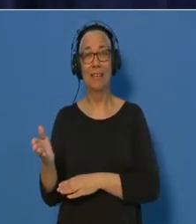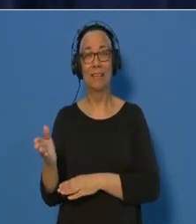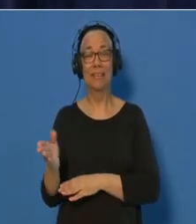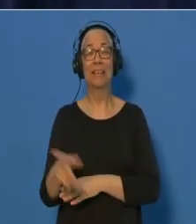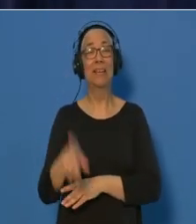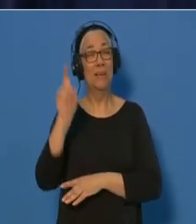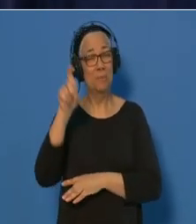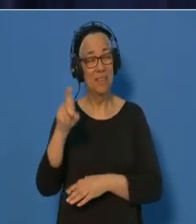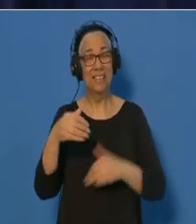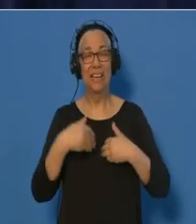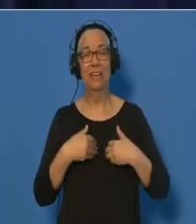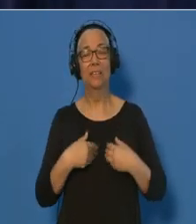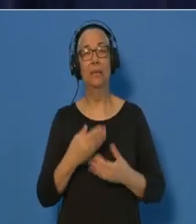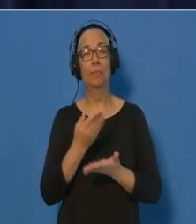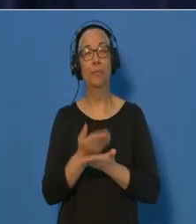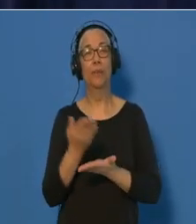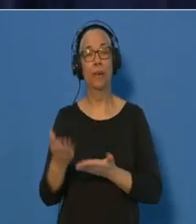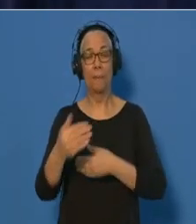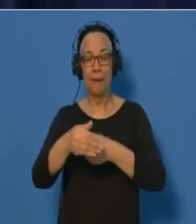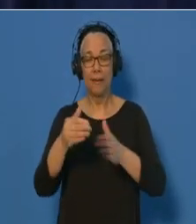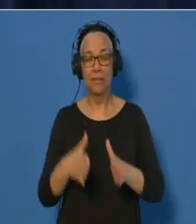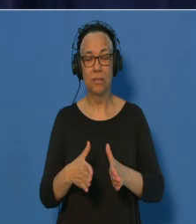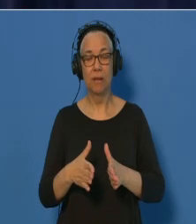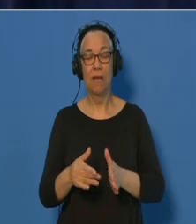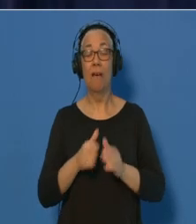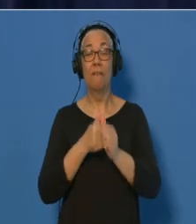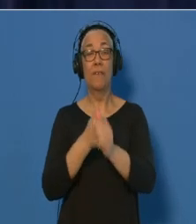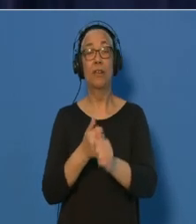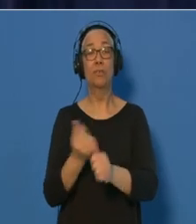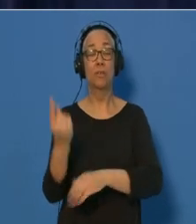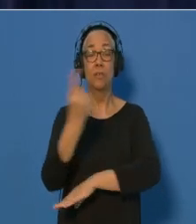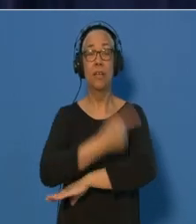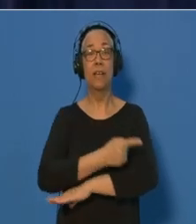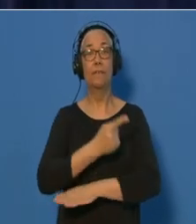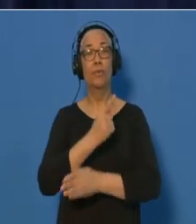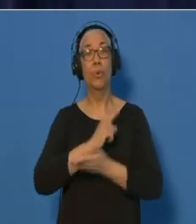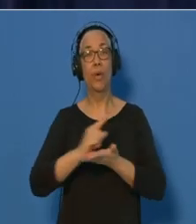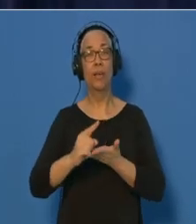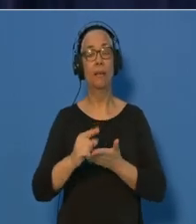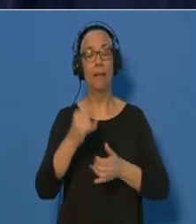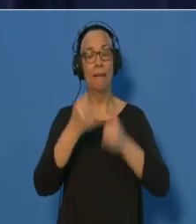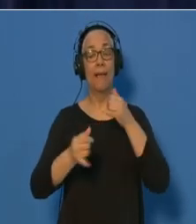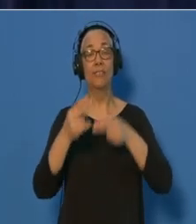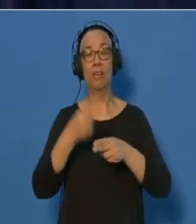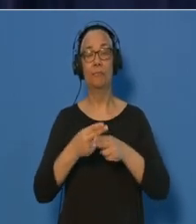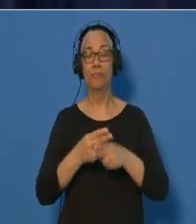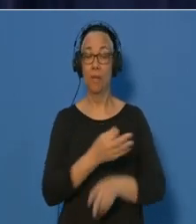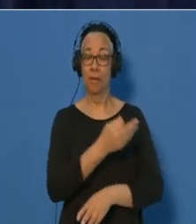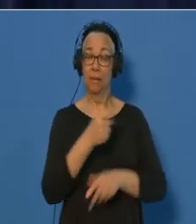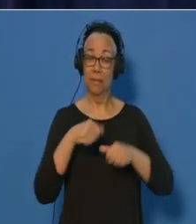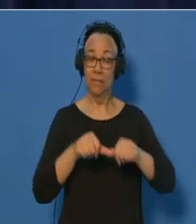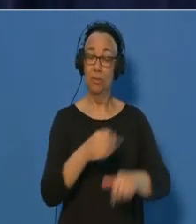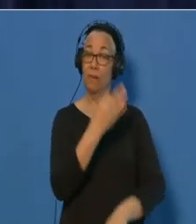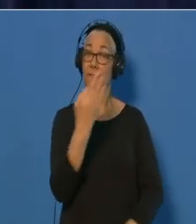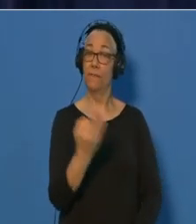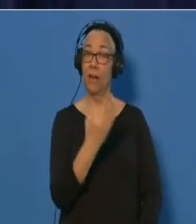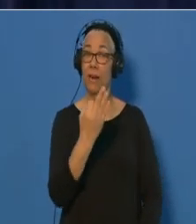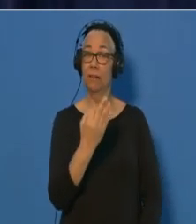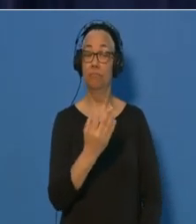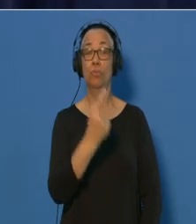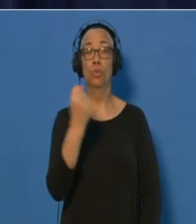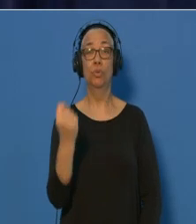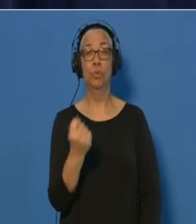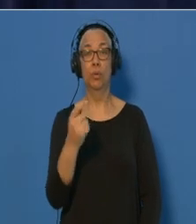package drop-offs will follow the day of the week surname pattern, and drop-offs will continue tomorrow, Friday, April 10th,